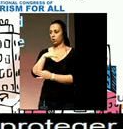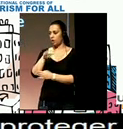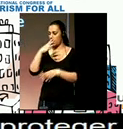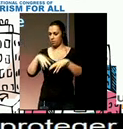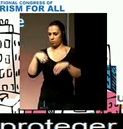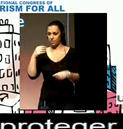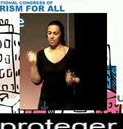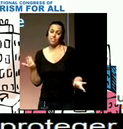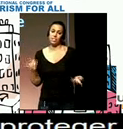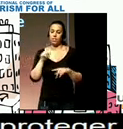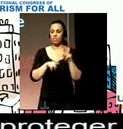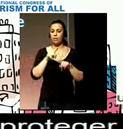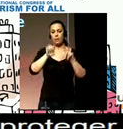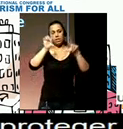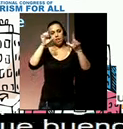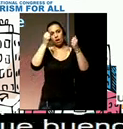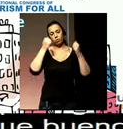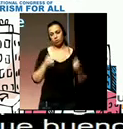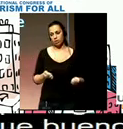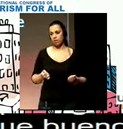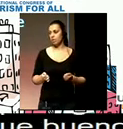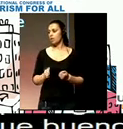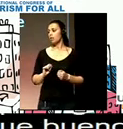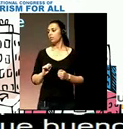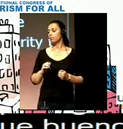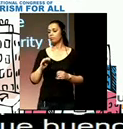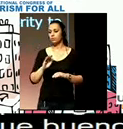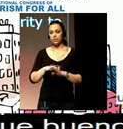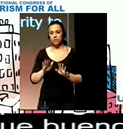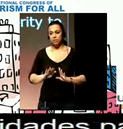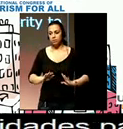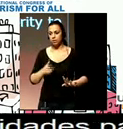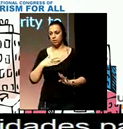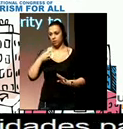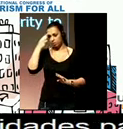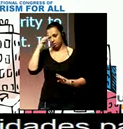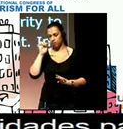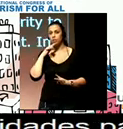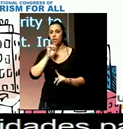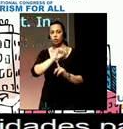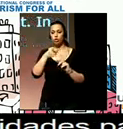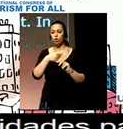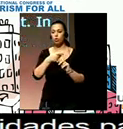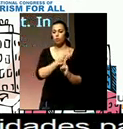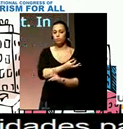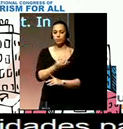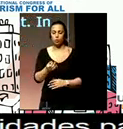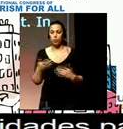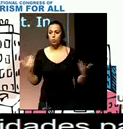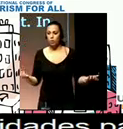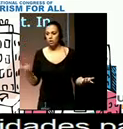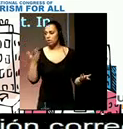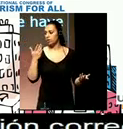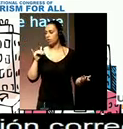was the correct solution to that. Now, in fact, if we had had some of the vehicles that we've seen out in the hall there, that would not